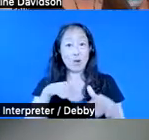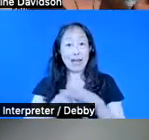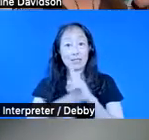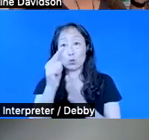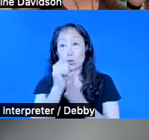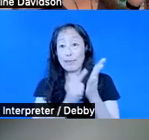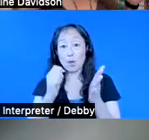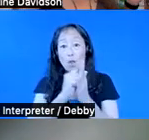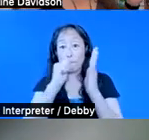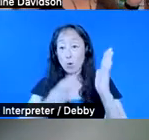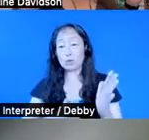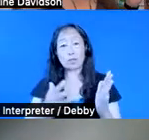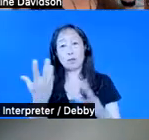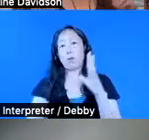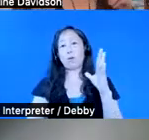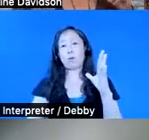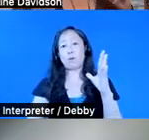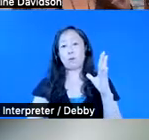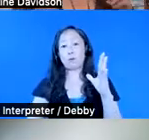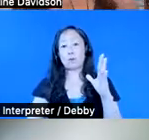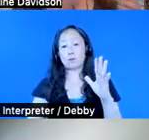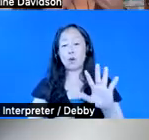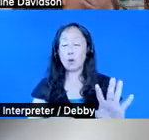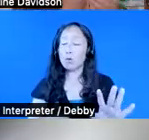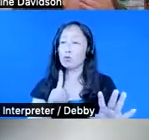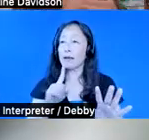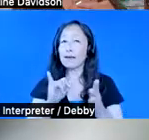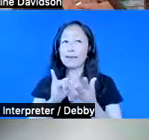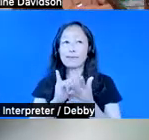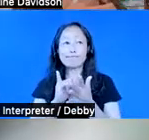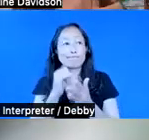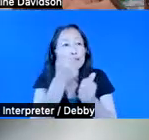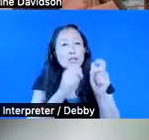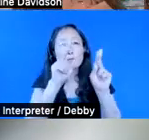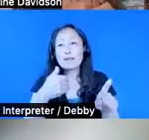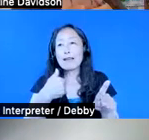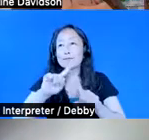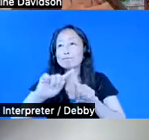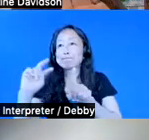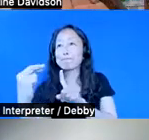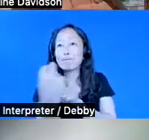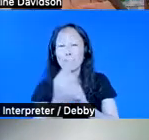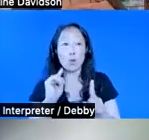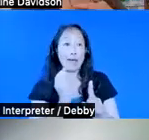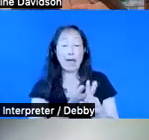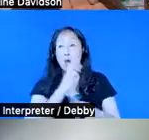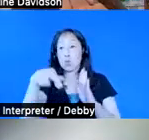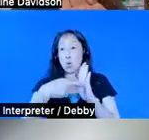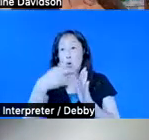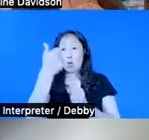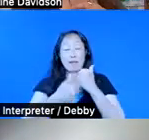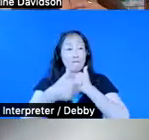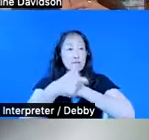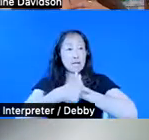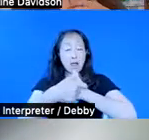right? So our role every single time is to start fresh with that person and stand in bias support of them in